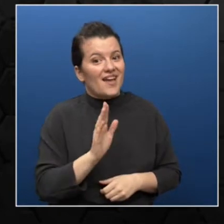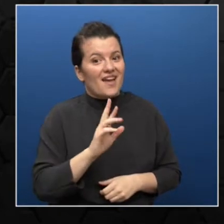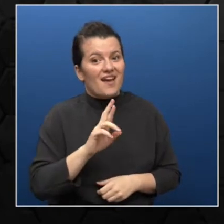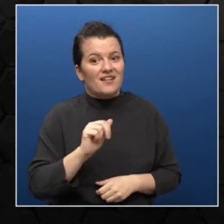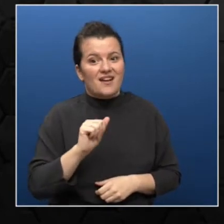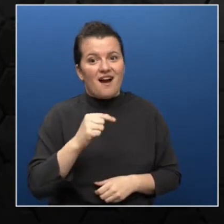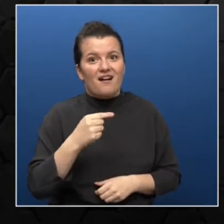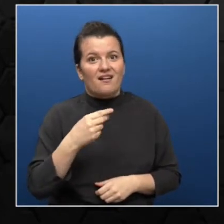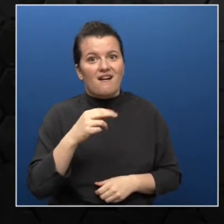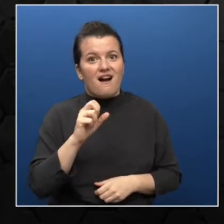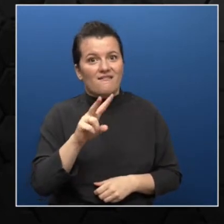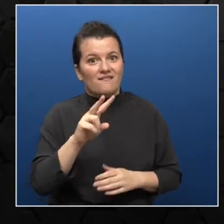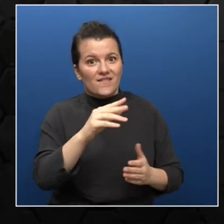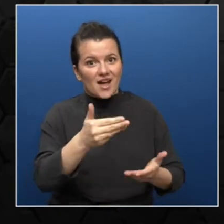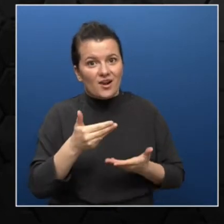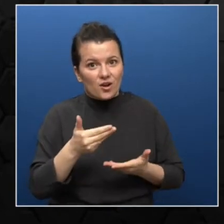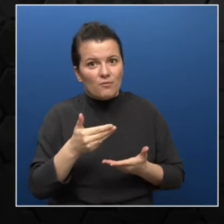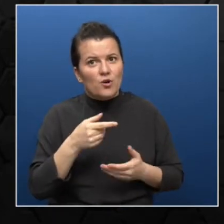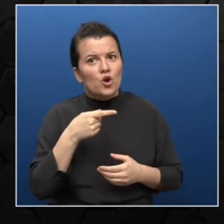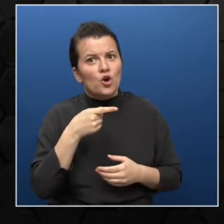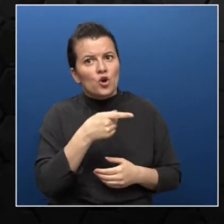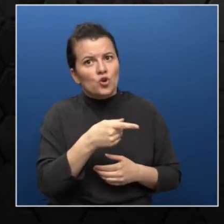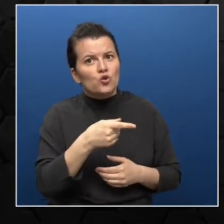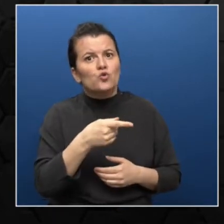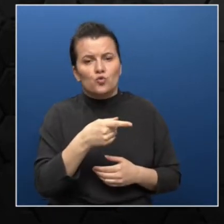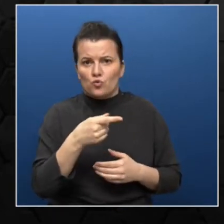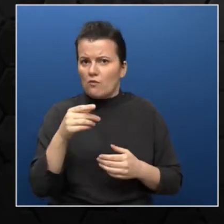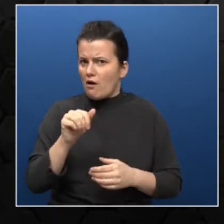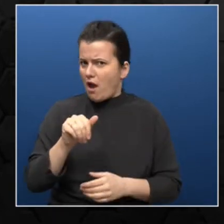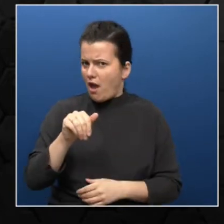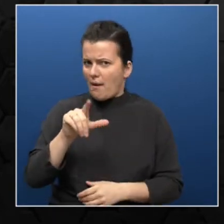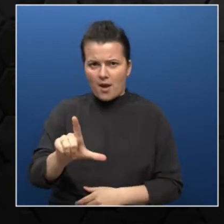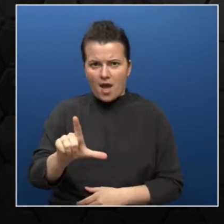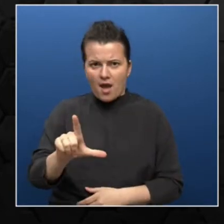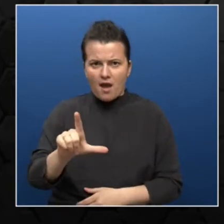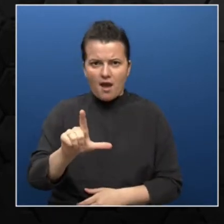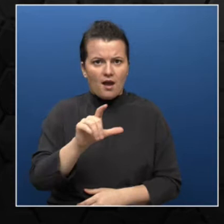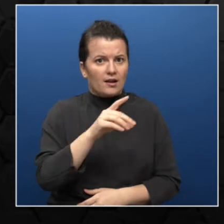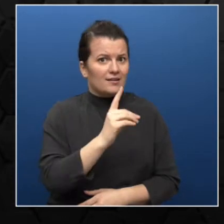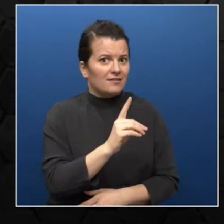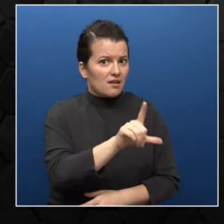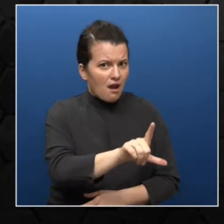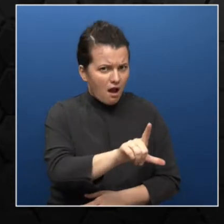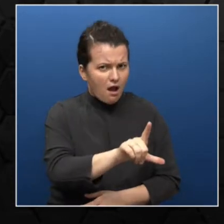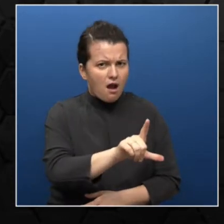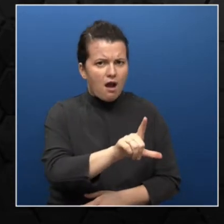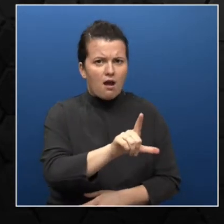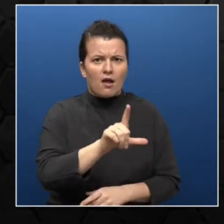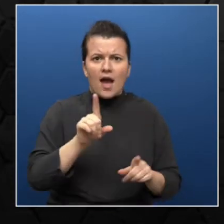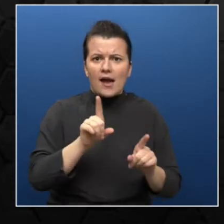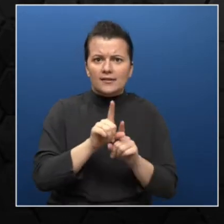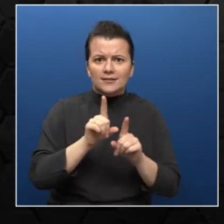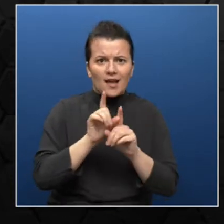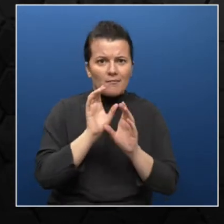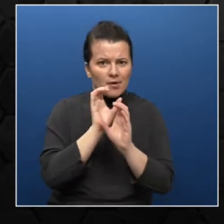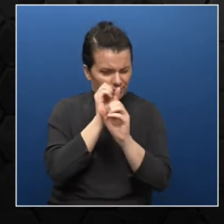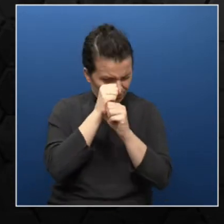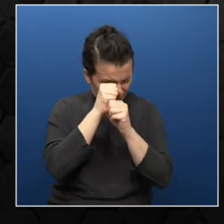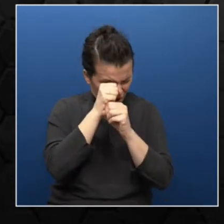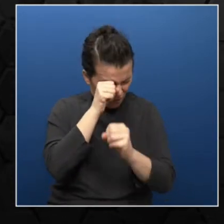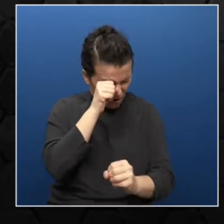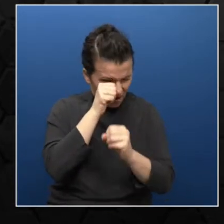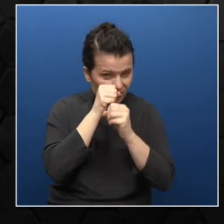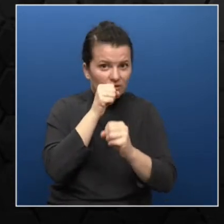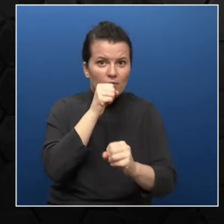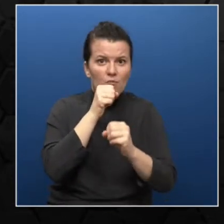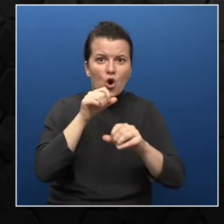you have experience in machine learning, deep learning, and even some quantum computing, which I am personally super excited about. Would you like to give